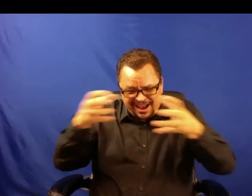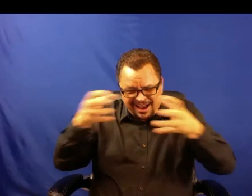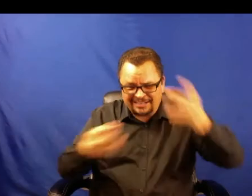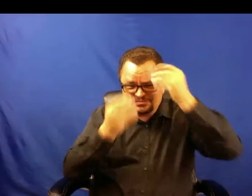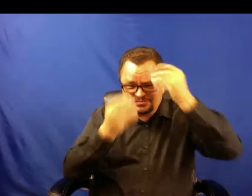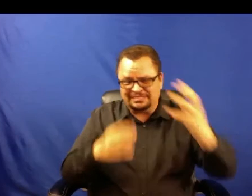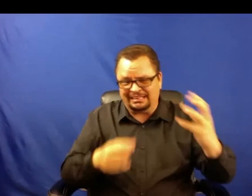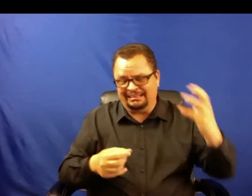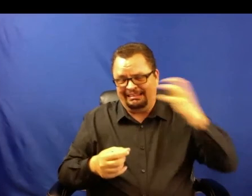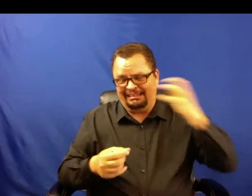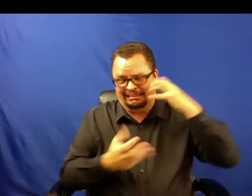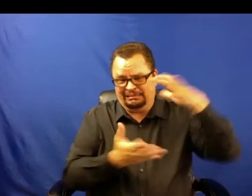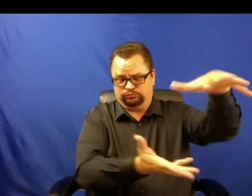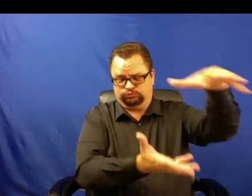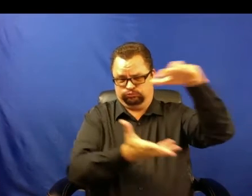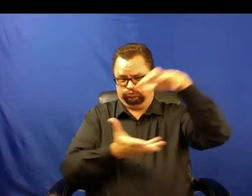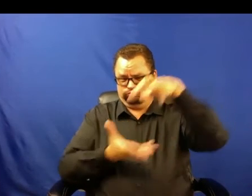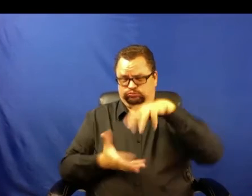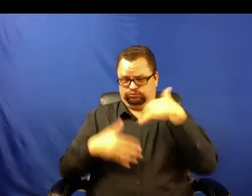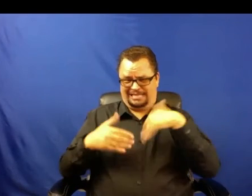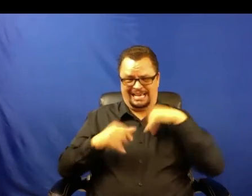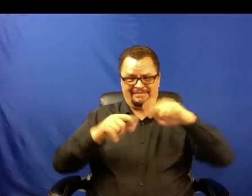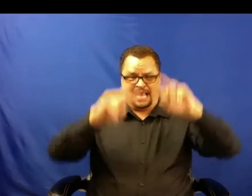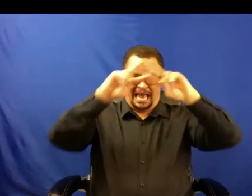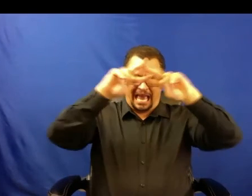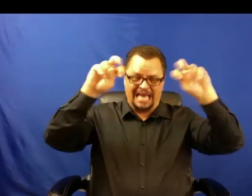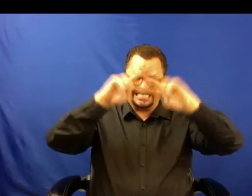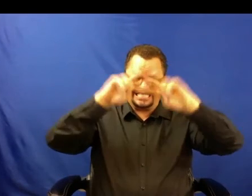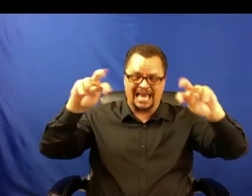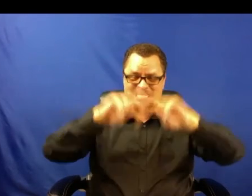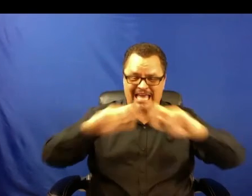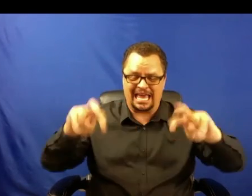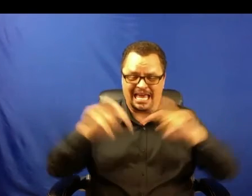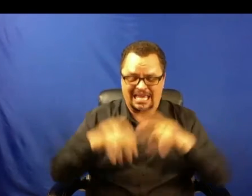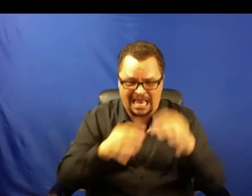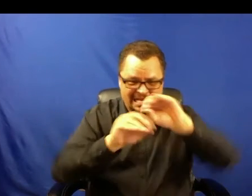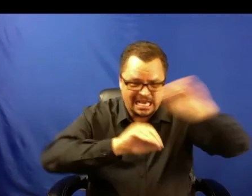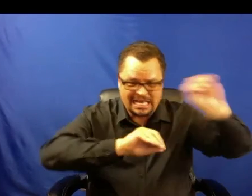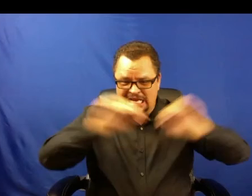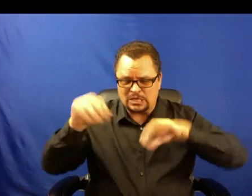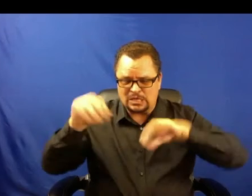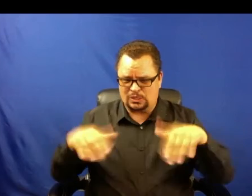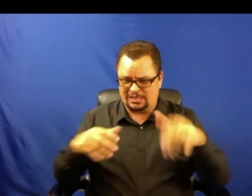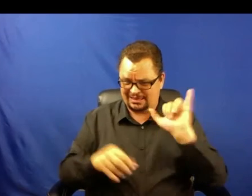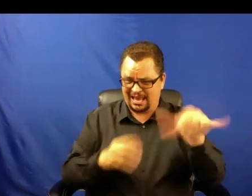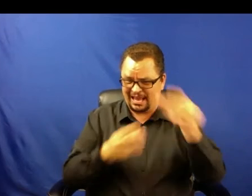knowledge. There's a lot of knowledge to be gained behind the information, and I think that's